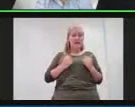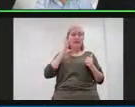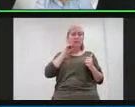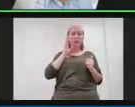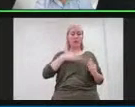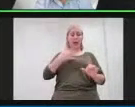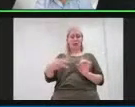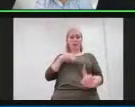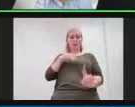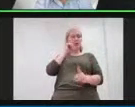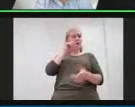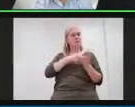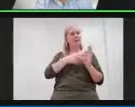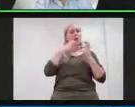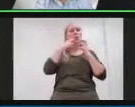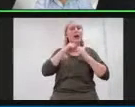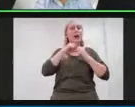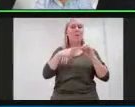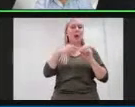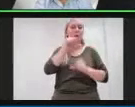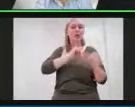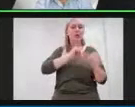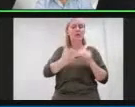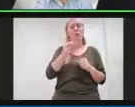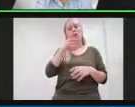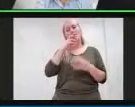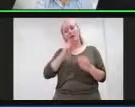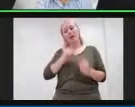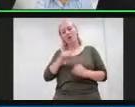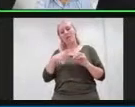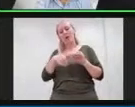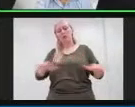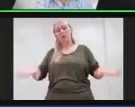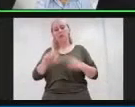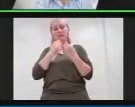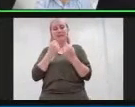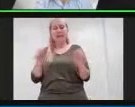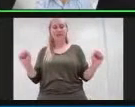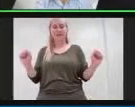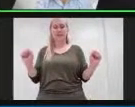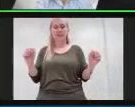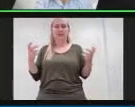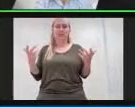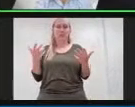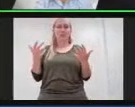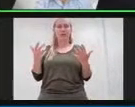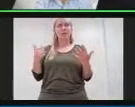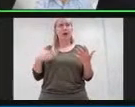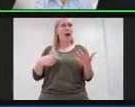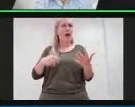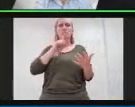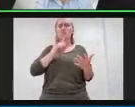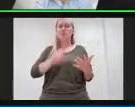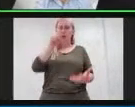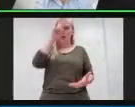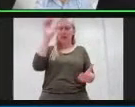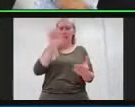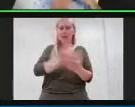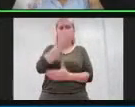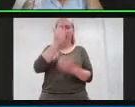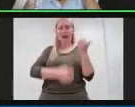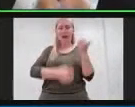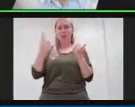they don't care for each other or they don't care for their children's safety or academic, etc. I truly believe everybody is coming with